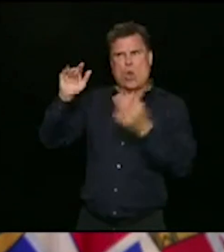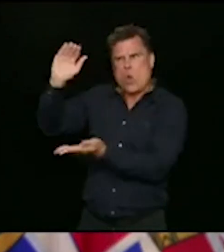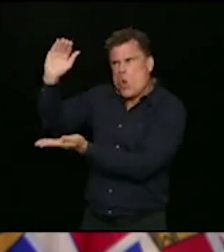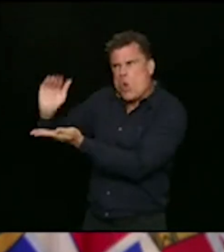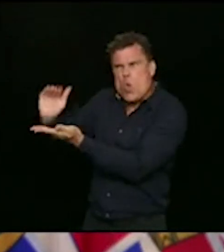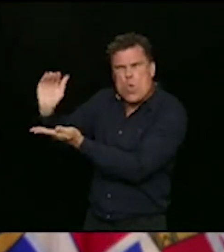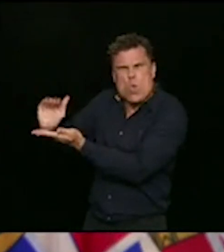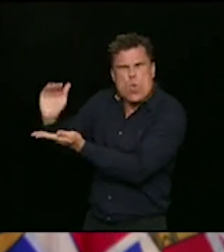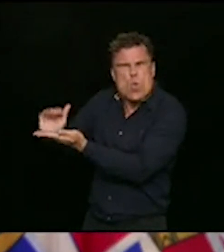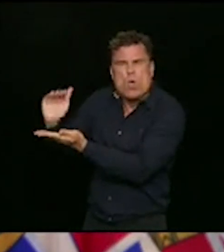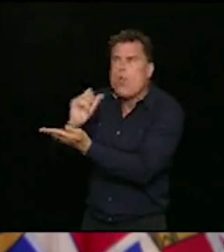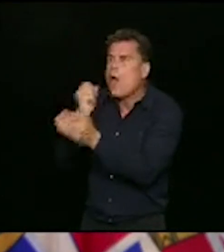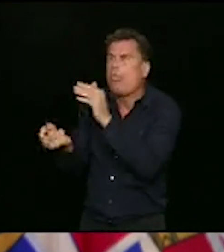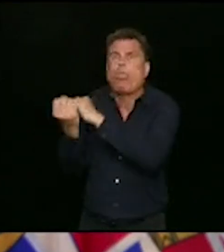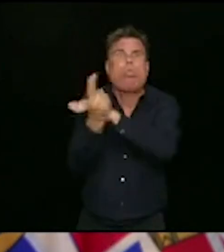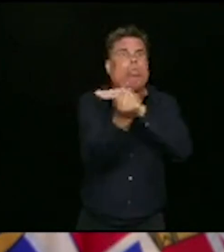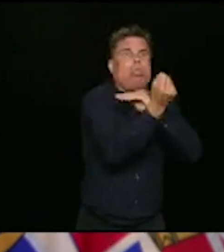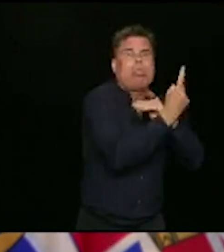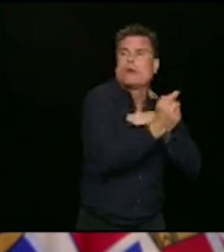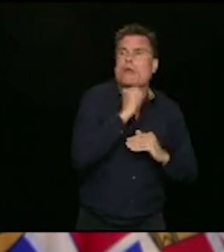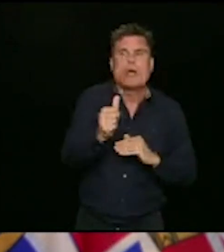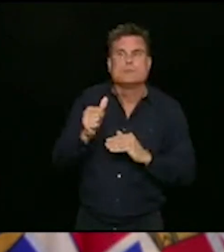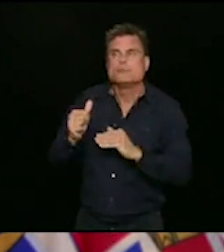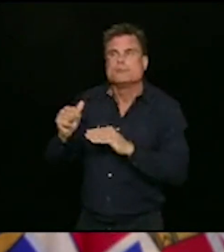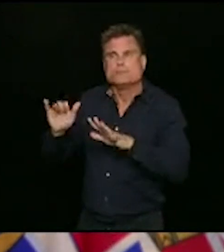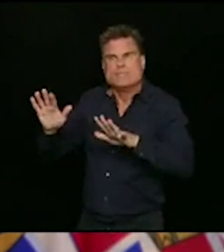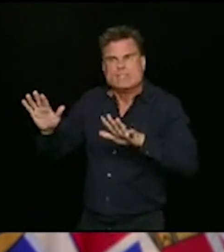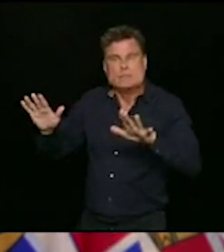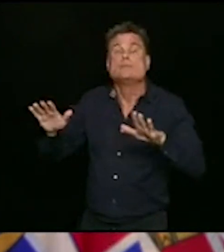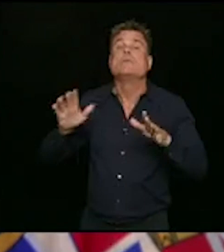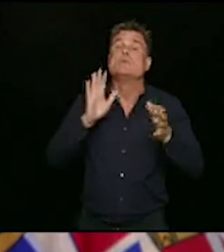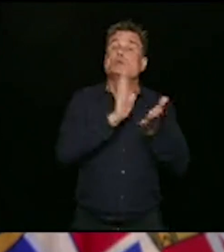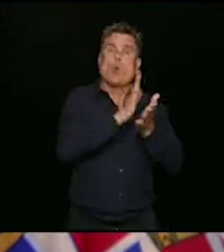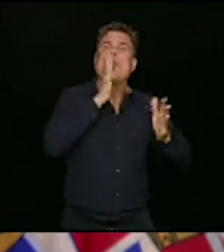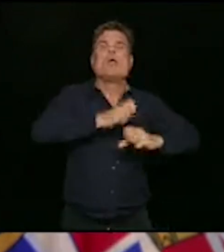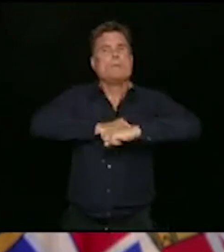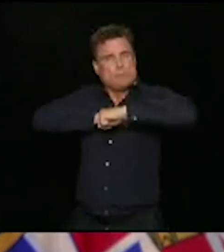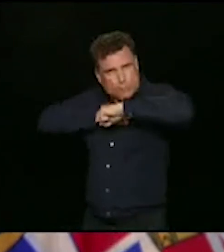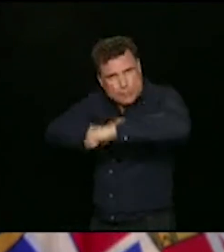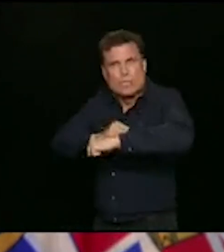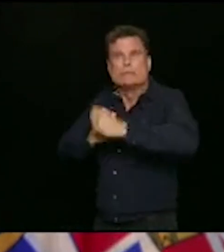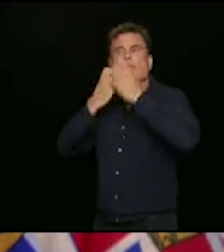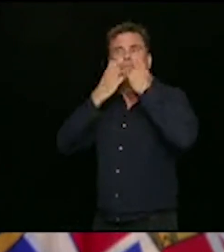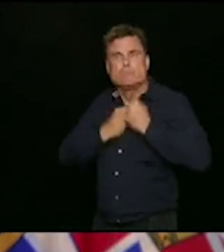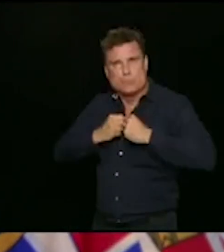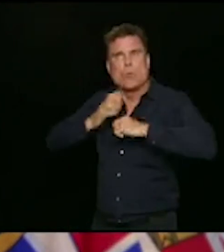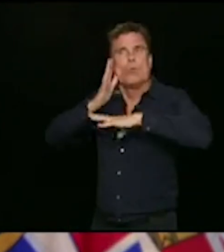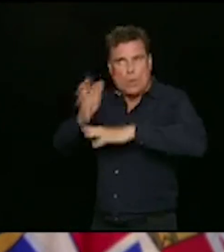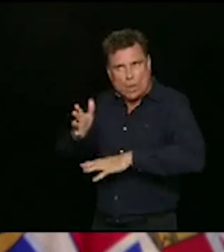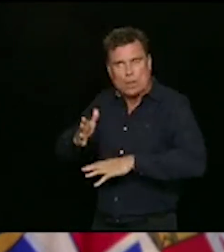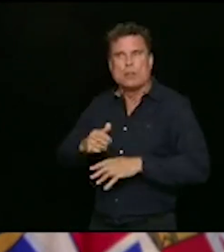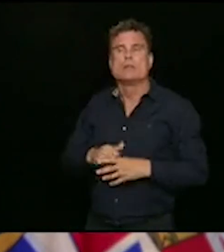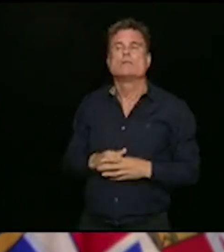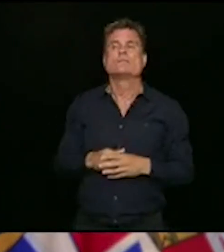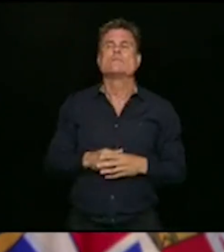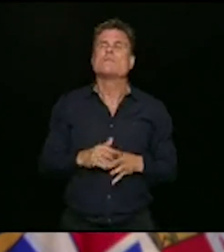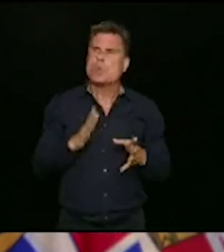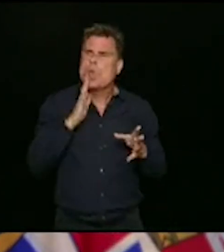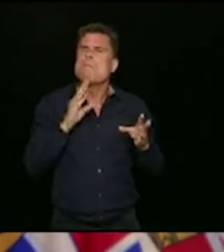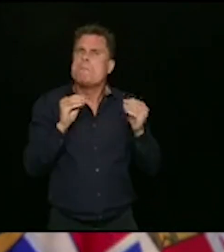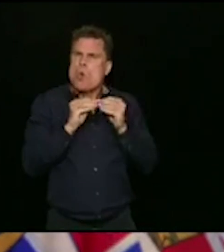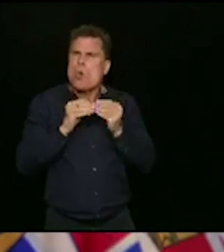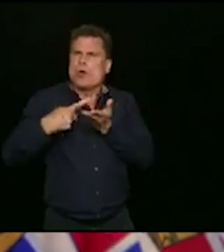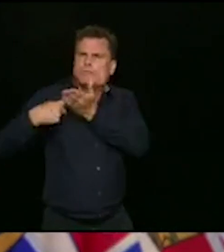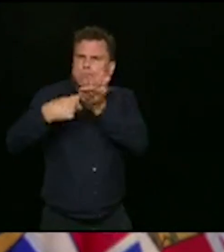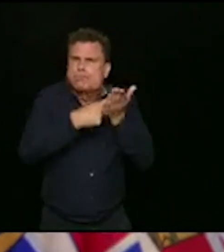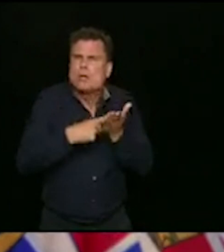of transmission in the community, as low as we possibly can, and that protects all of us. So we will be talking more about this as we get